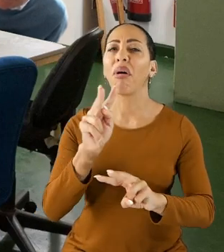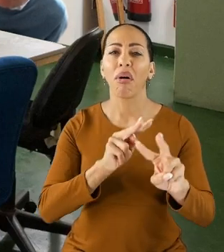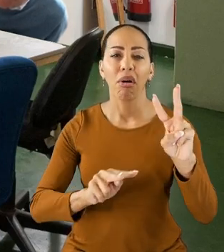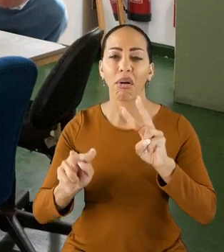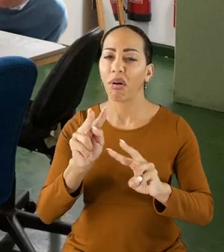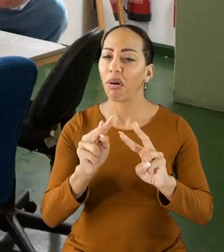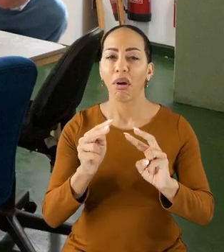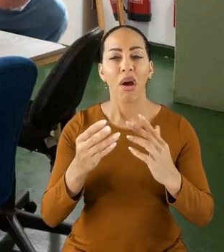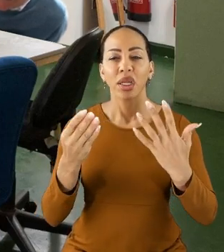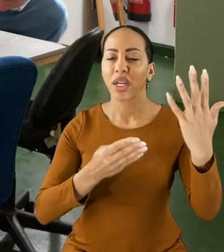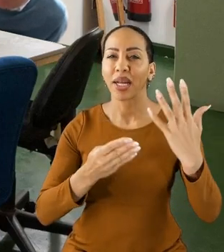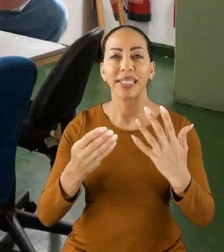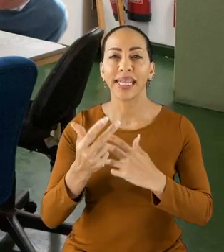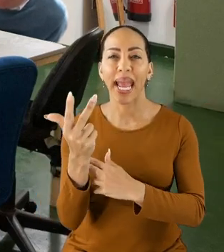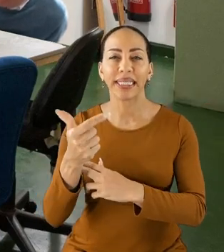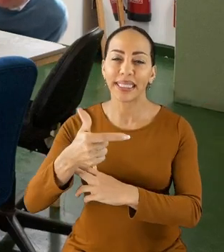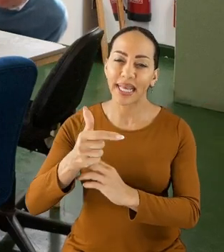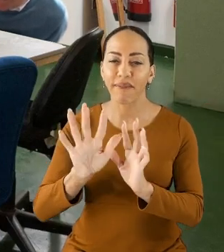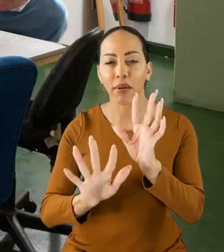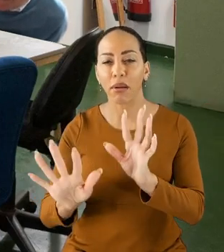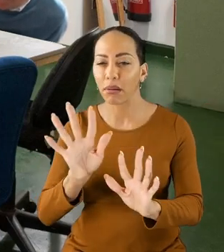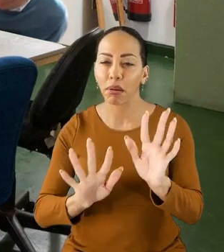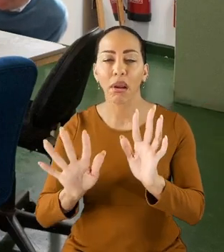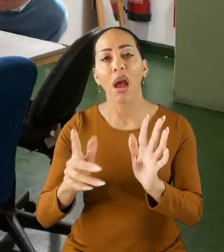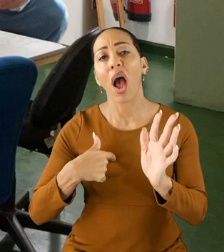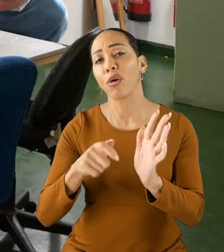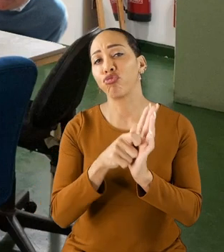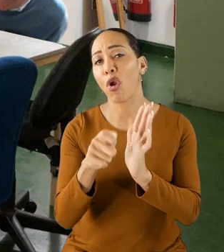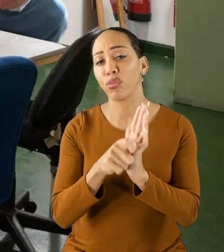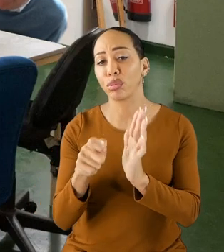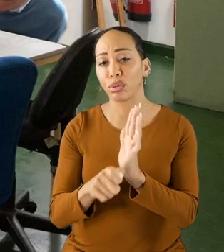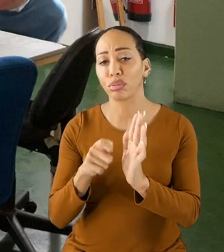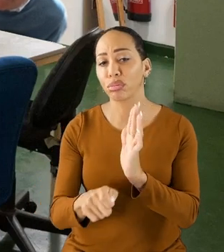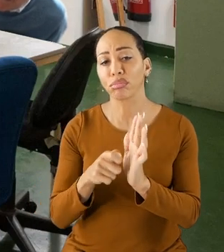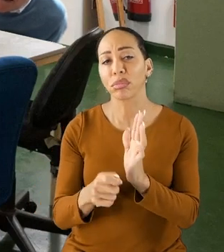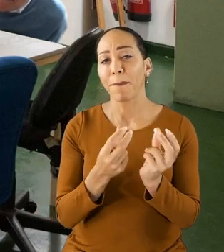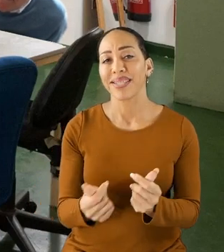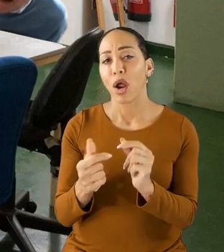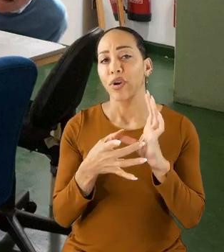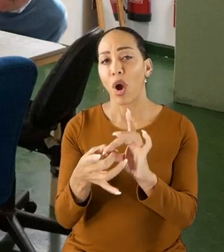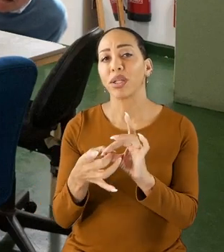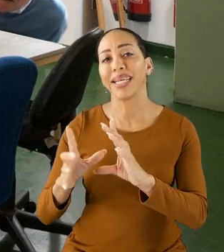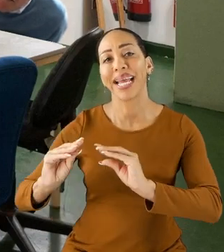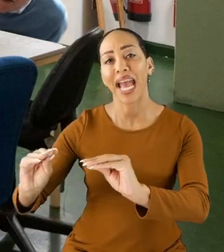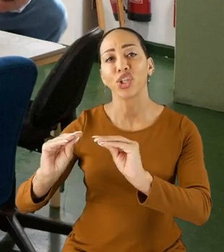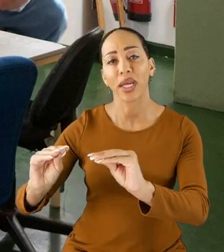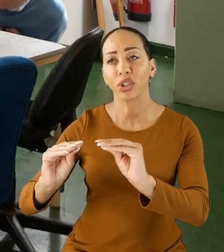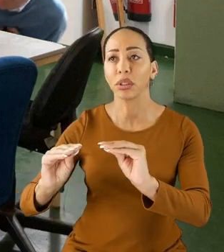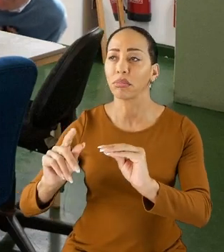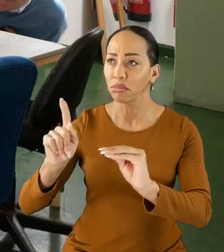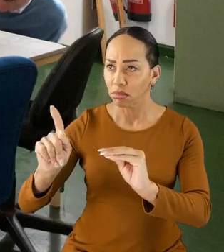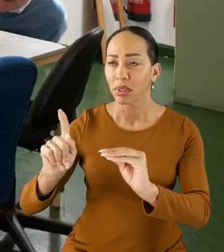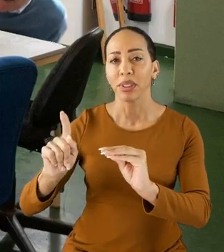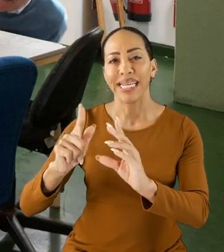towards disabled people. And since then, early sort of 1987, really, when I wrote some